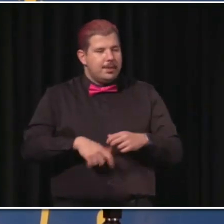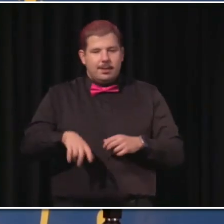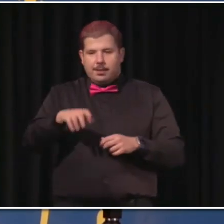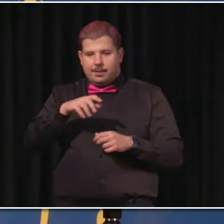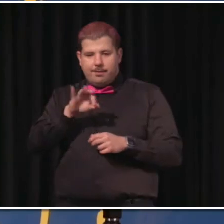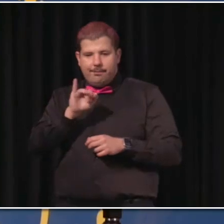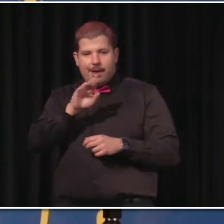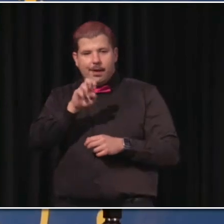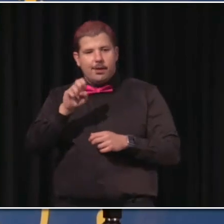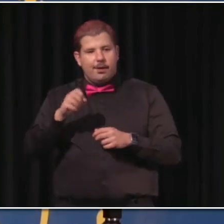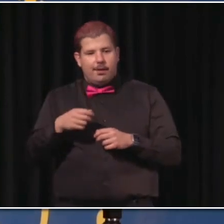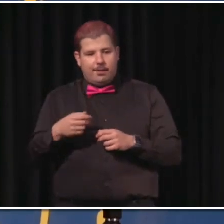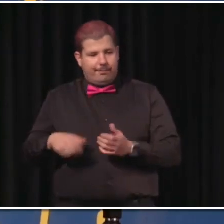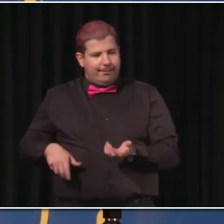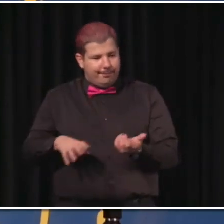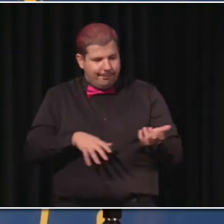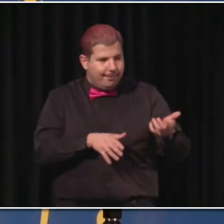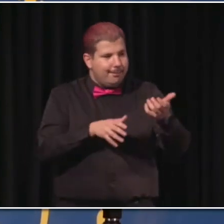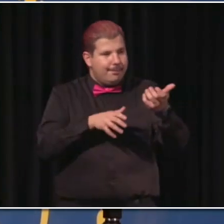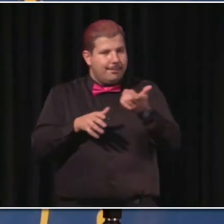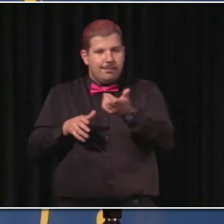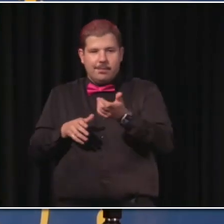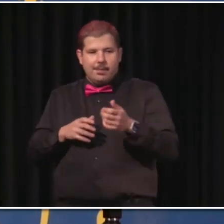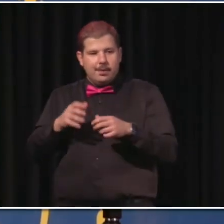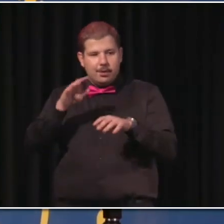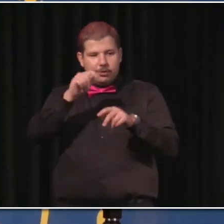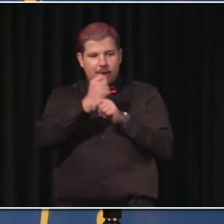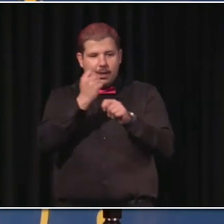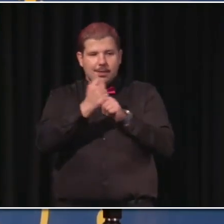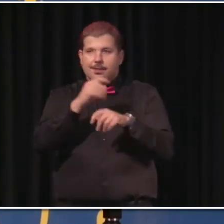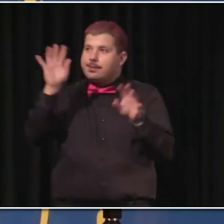fire trucks and patrol cars, and helicopters.